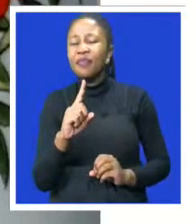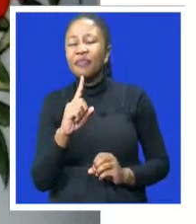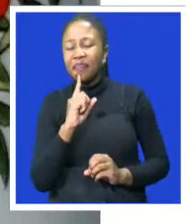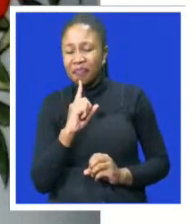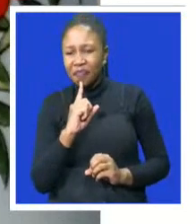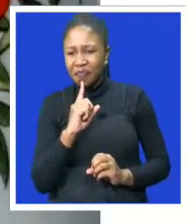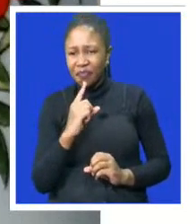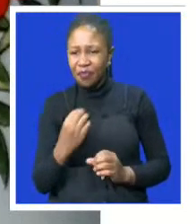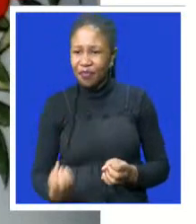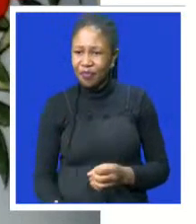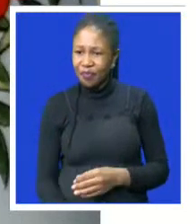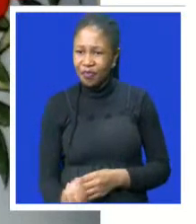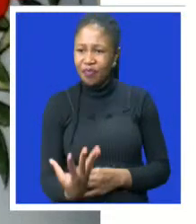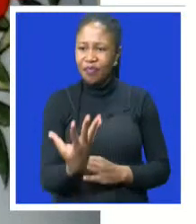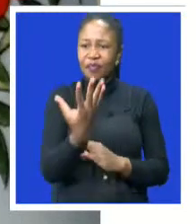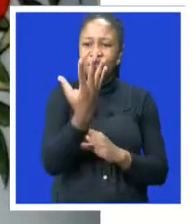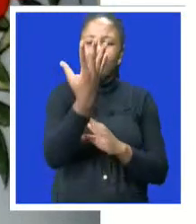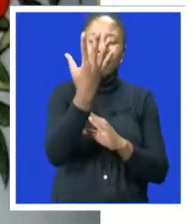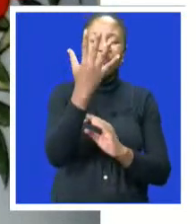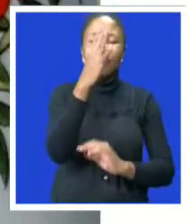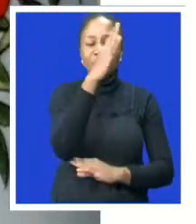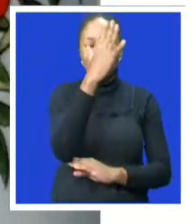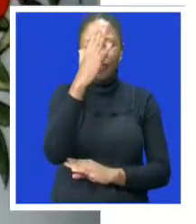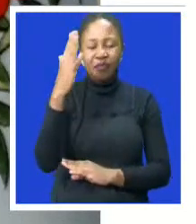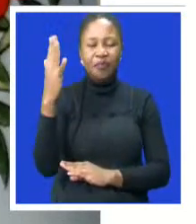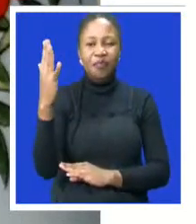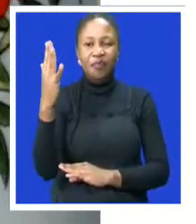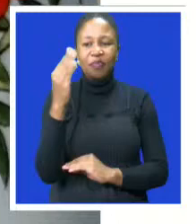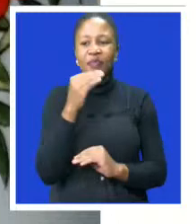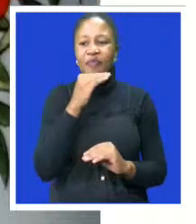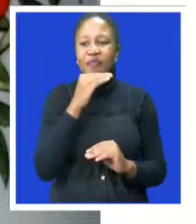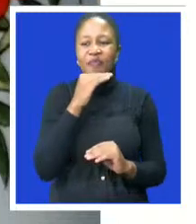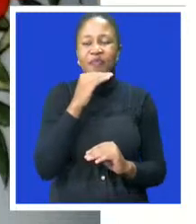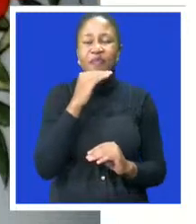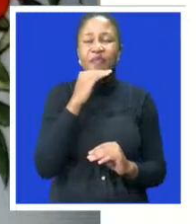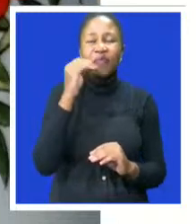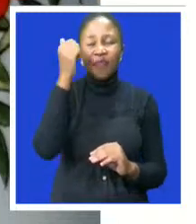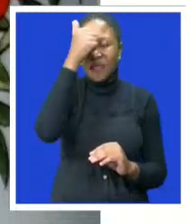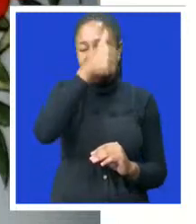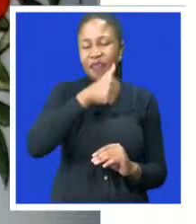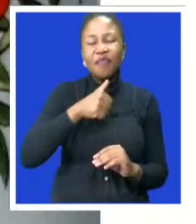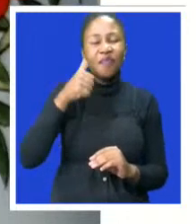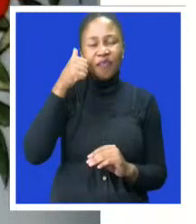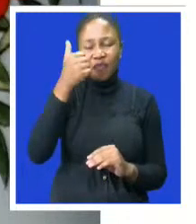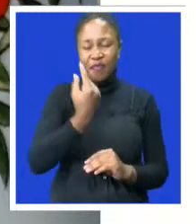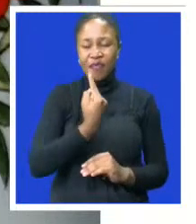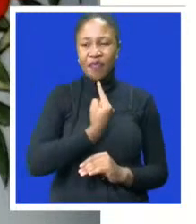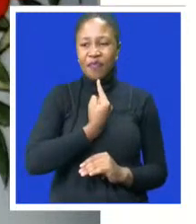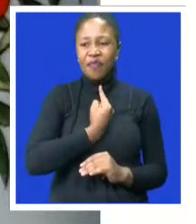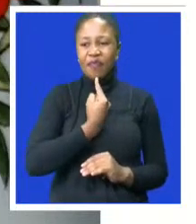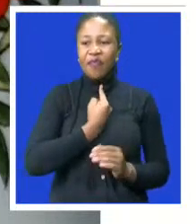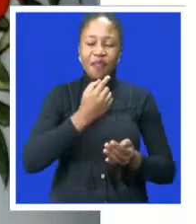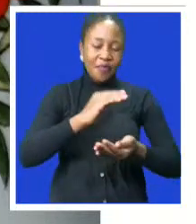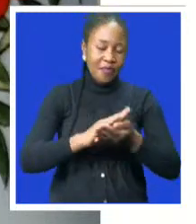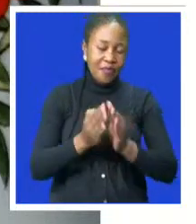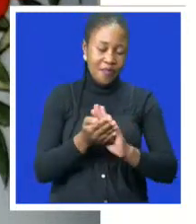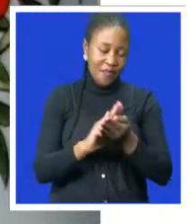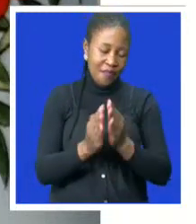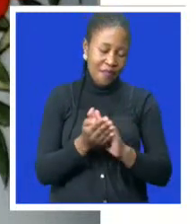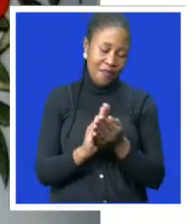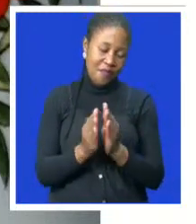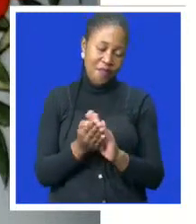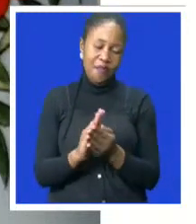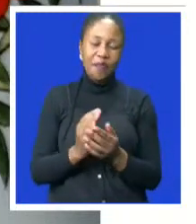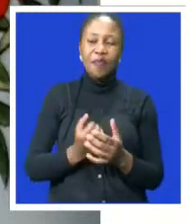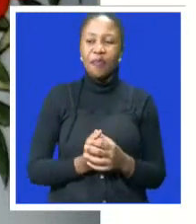sure that there are fruits around. Then you will just come around and pick them and enjoy them. Because he